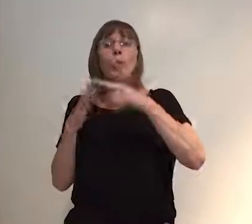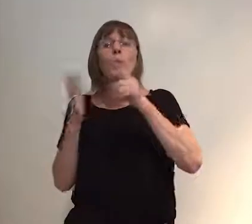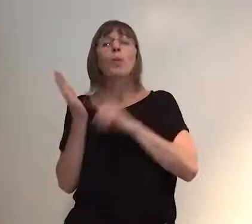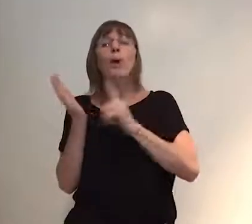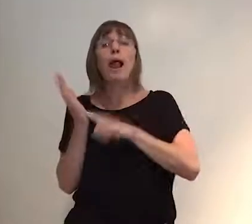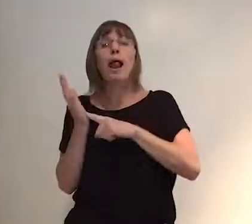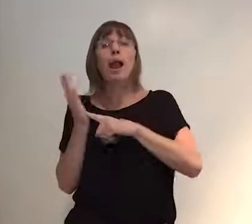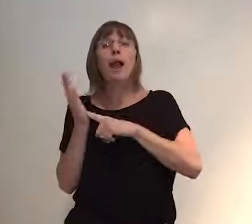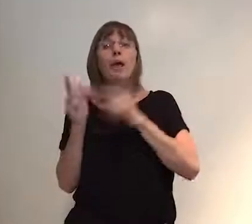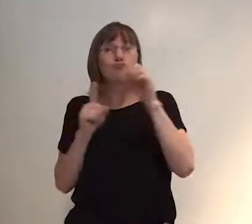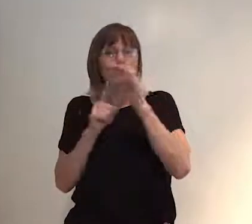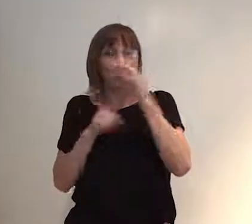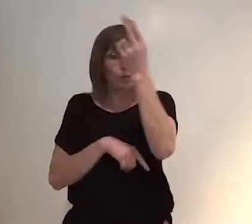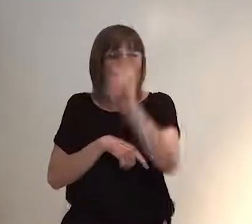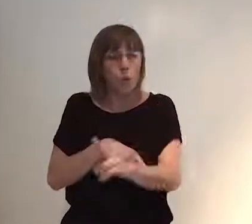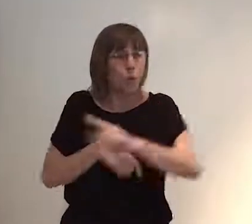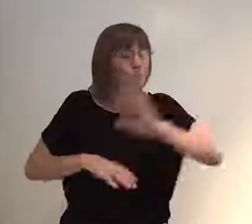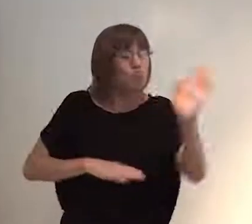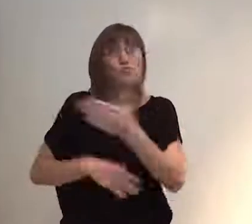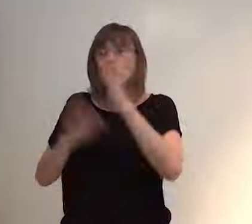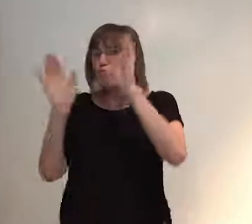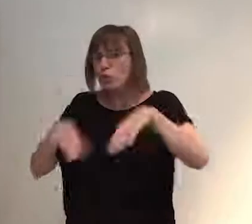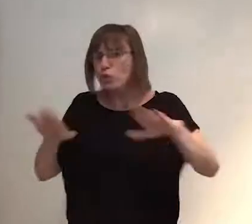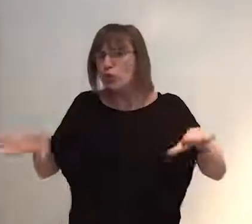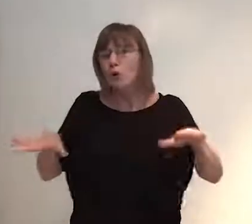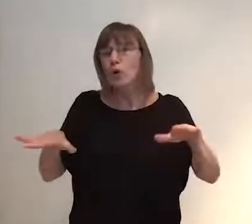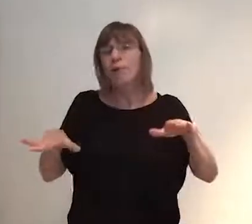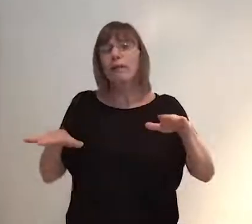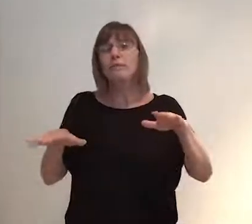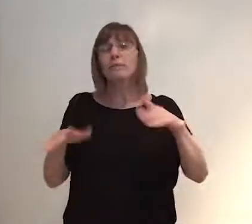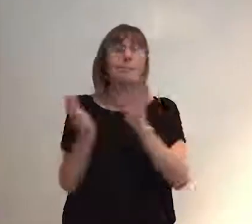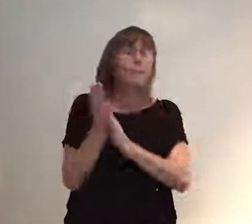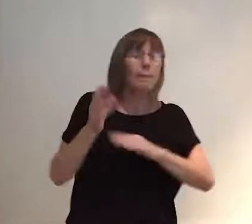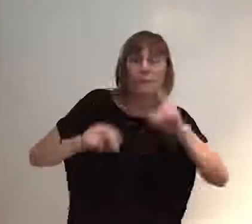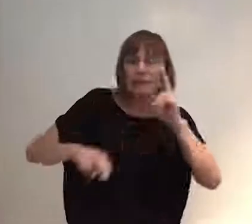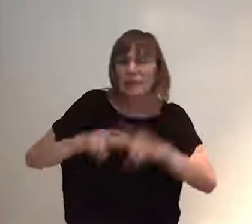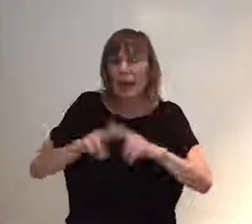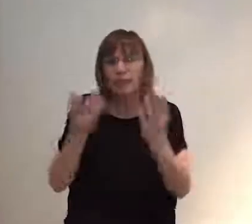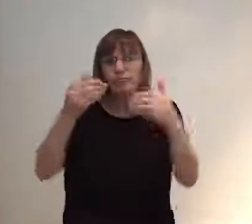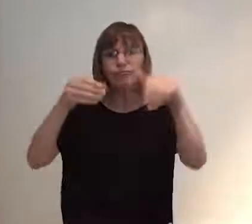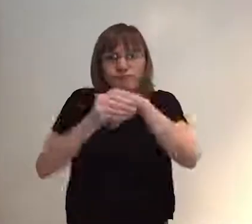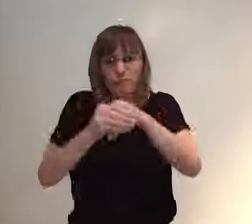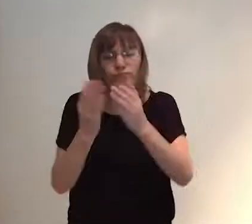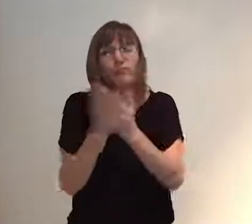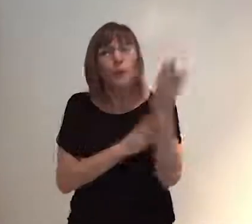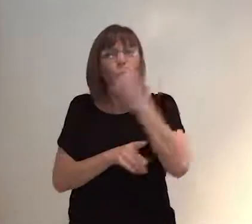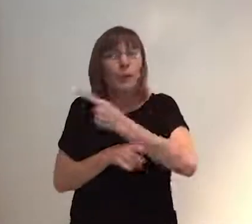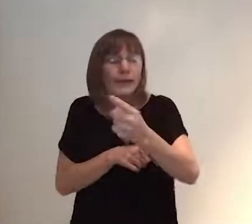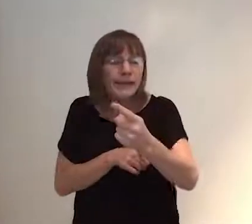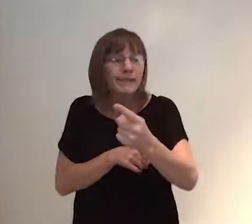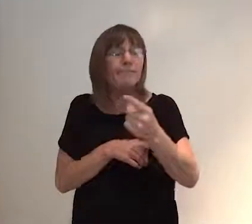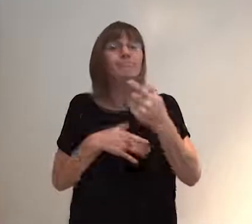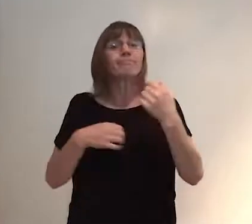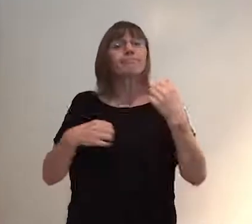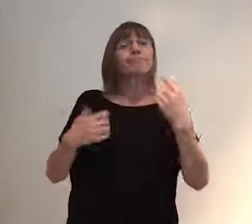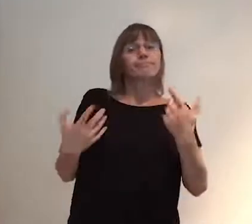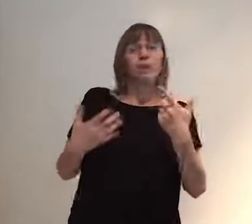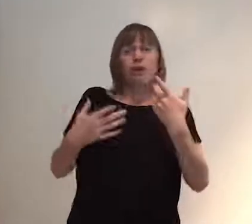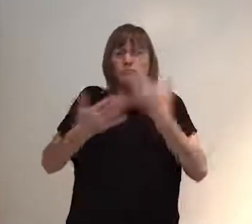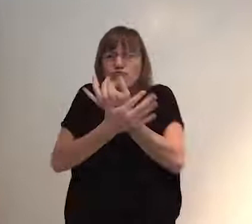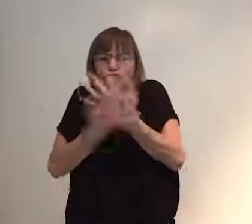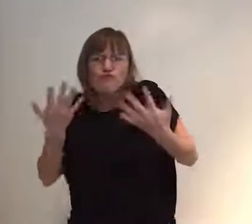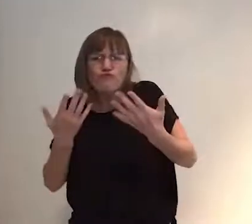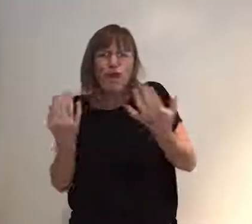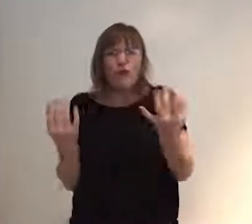Taftswell Primary School, and all the children in the primary school, all their mums and dads came along during the week, and we did this